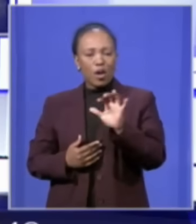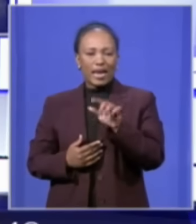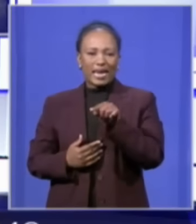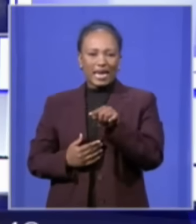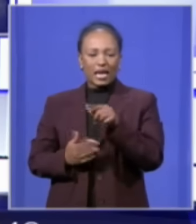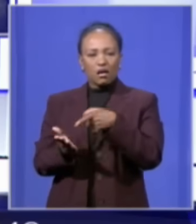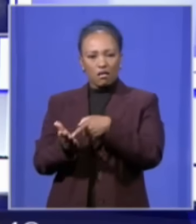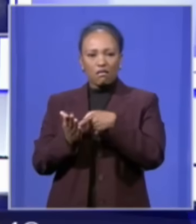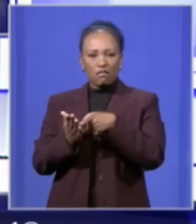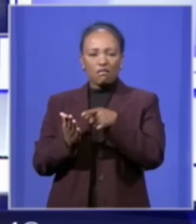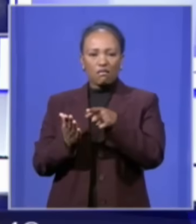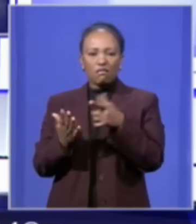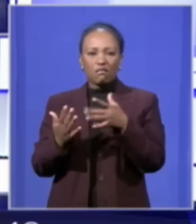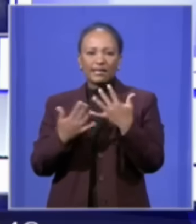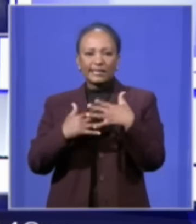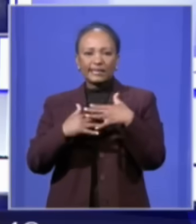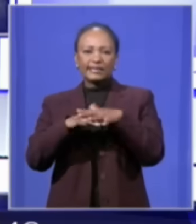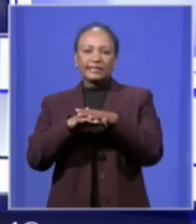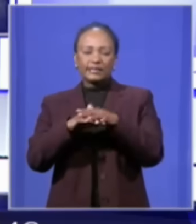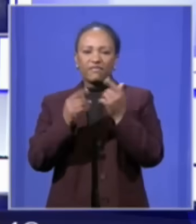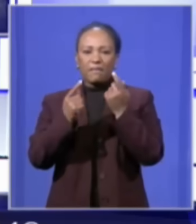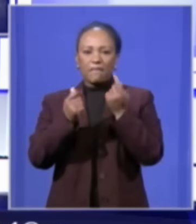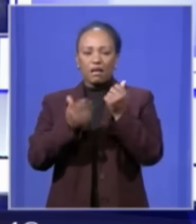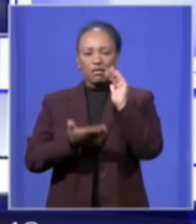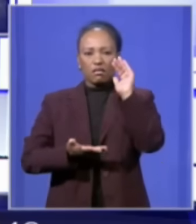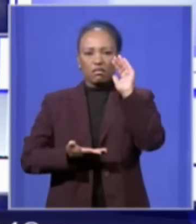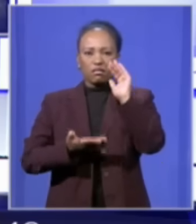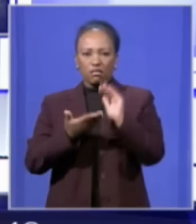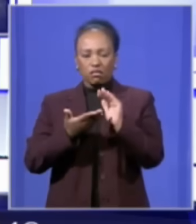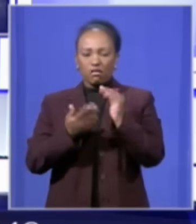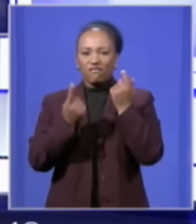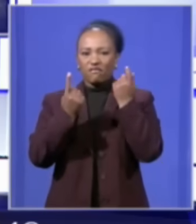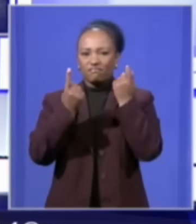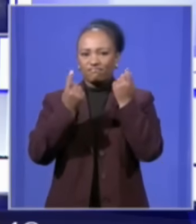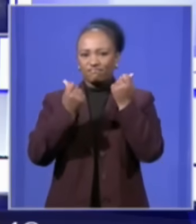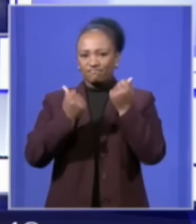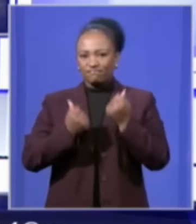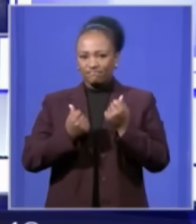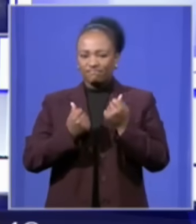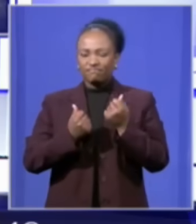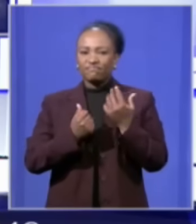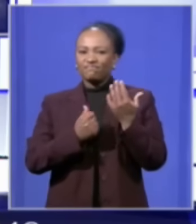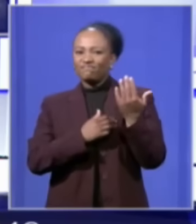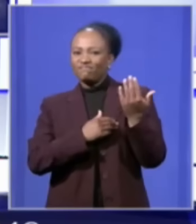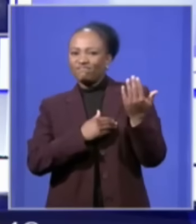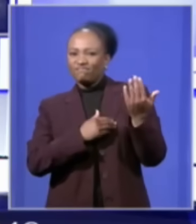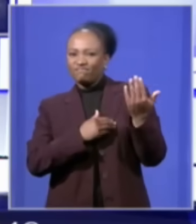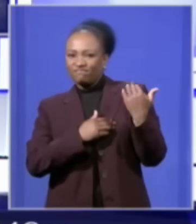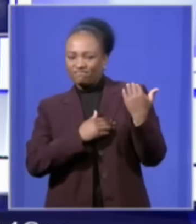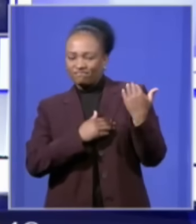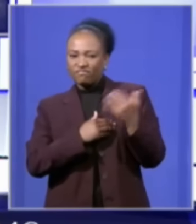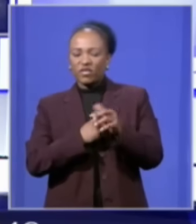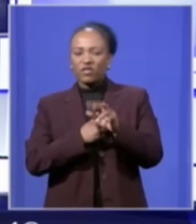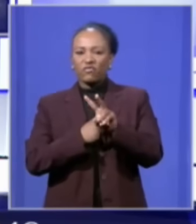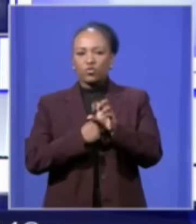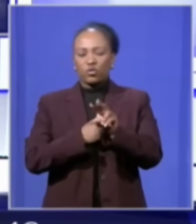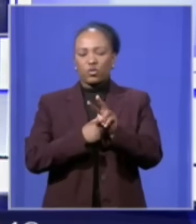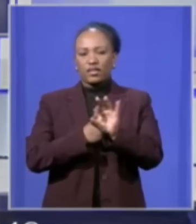ya tsentšhwa go lenaneo la kimollo ya mašeleng la kgoro ya tša matlotlo leo le thomilego ka ngwaga wa